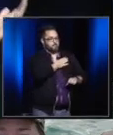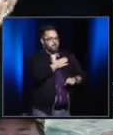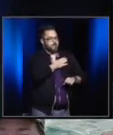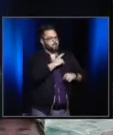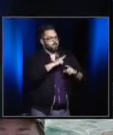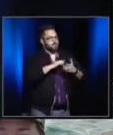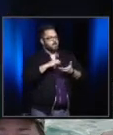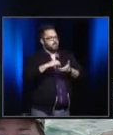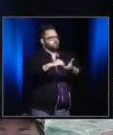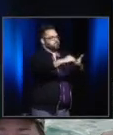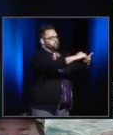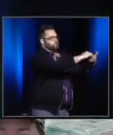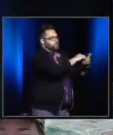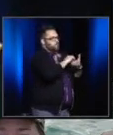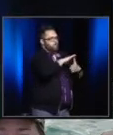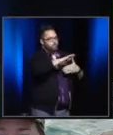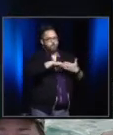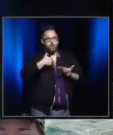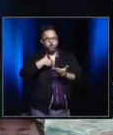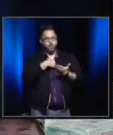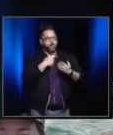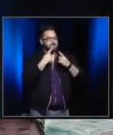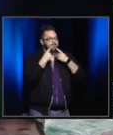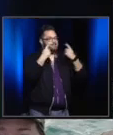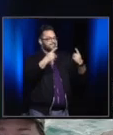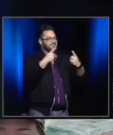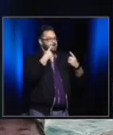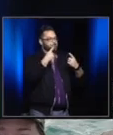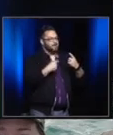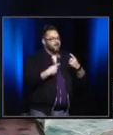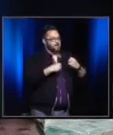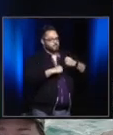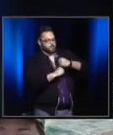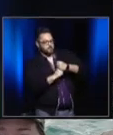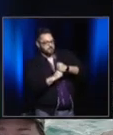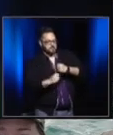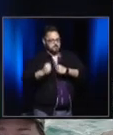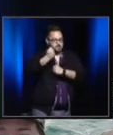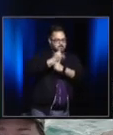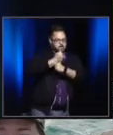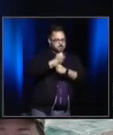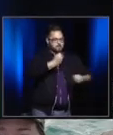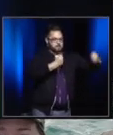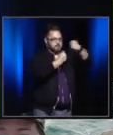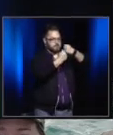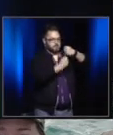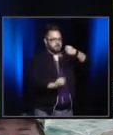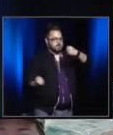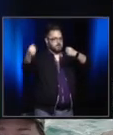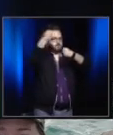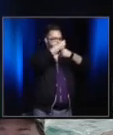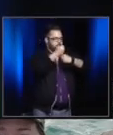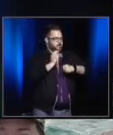We all succeed because we stand on the shoulders of giants and because we live in a very big village.